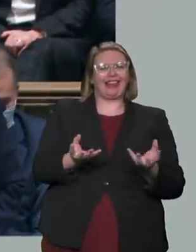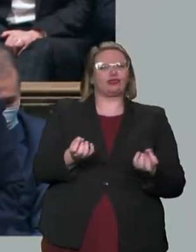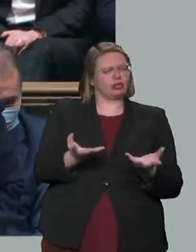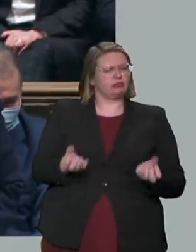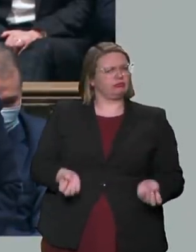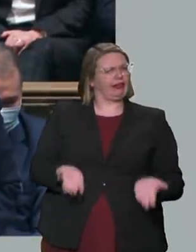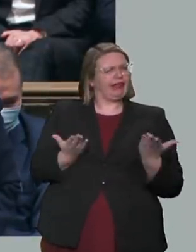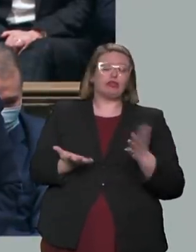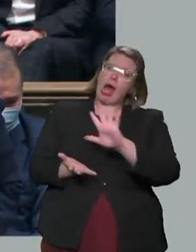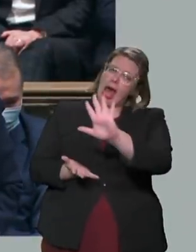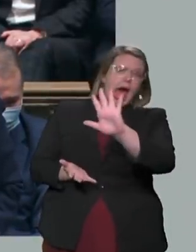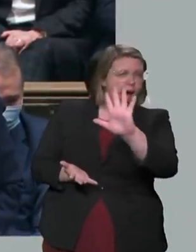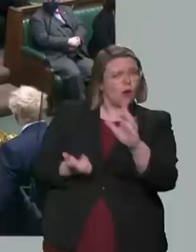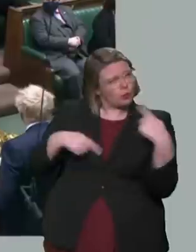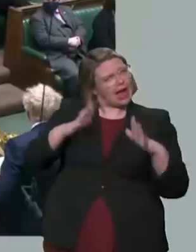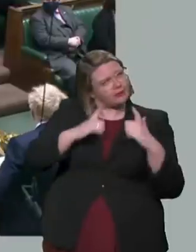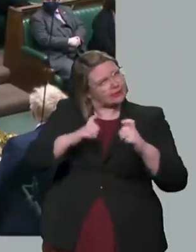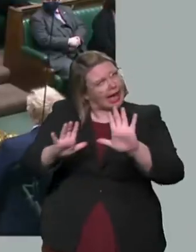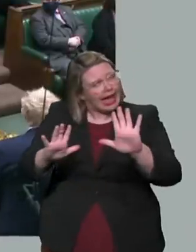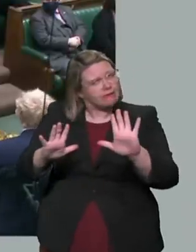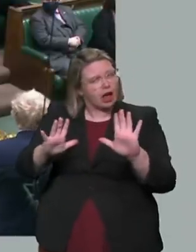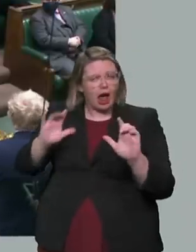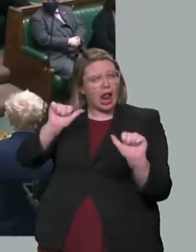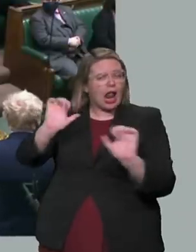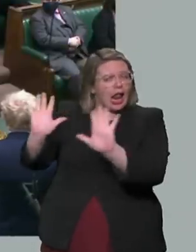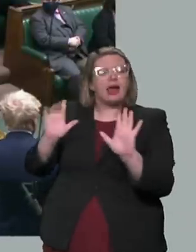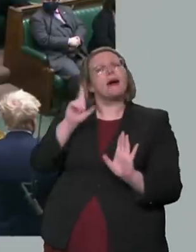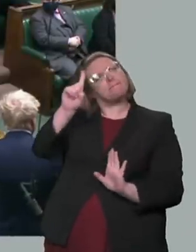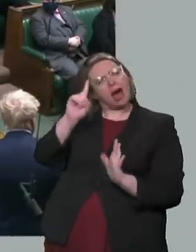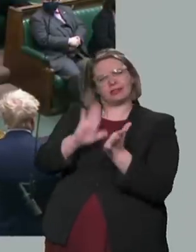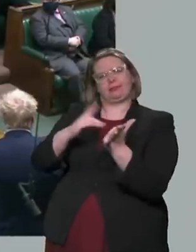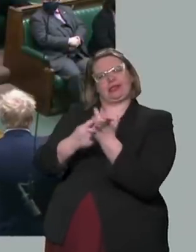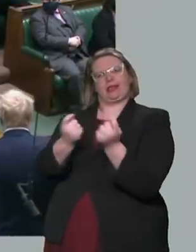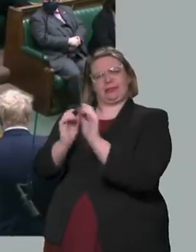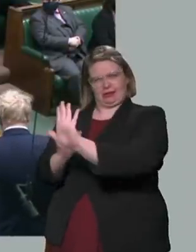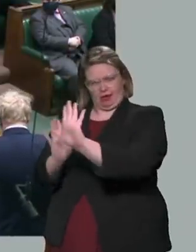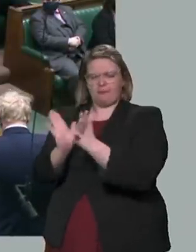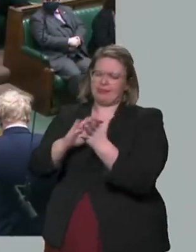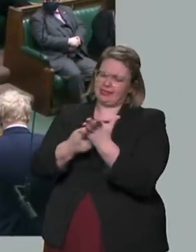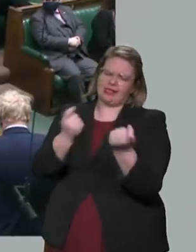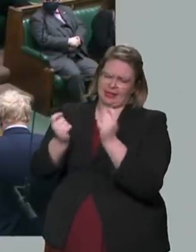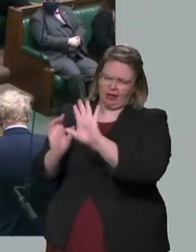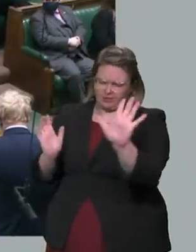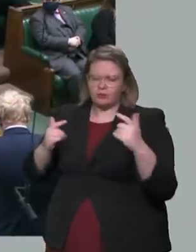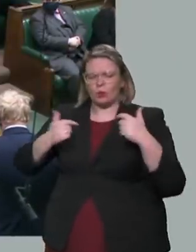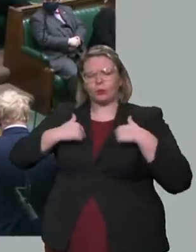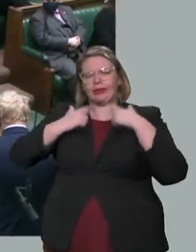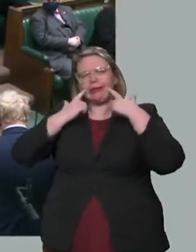to be careful about. But what we are doing, Mr. Speaker, is making